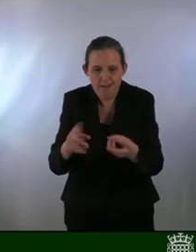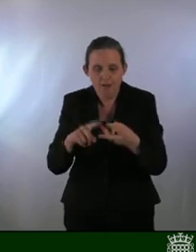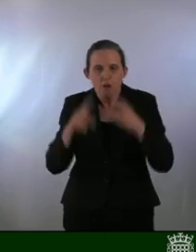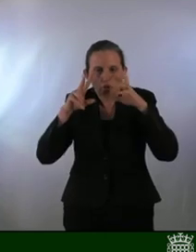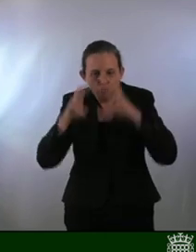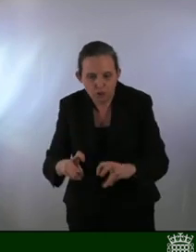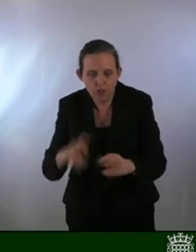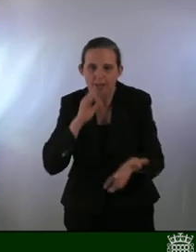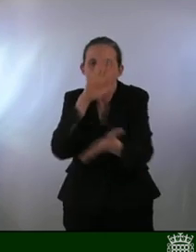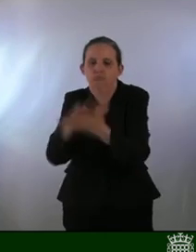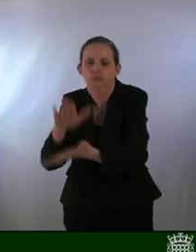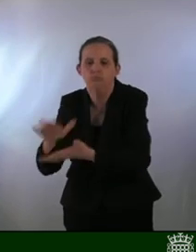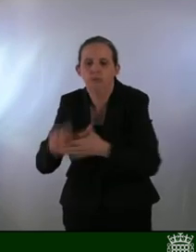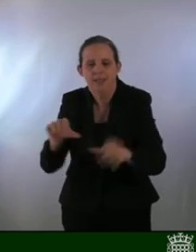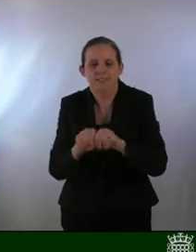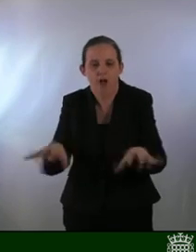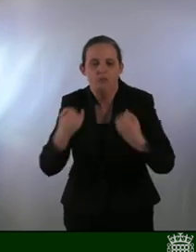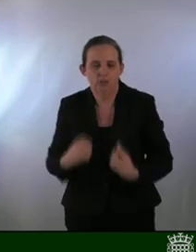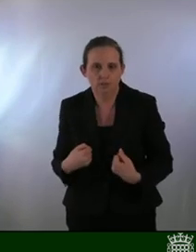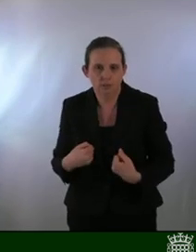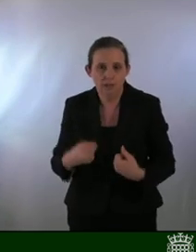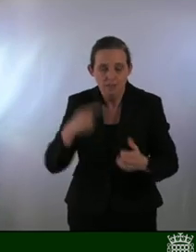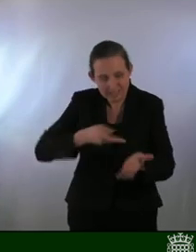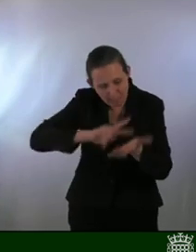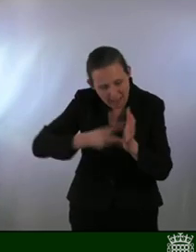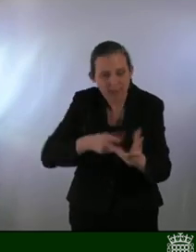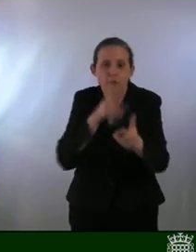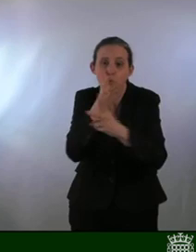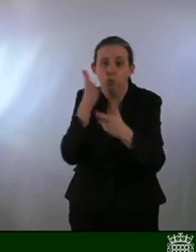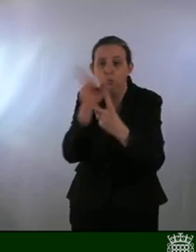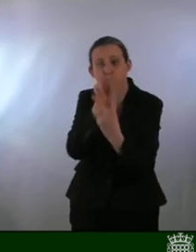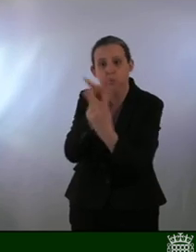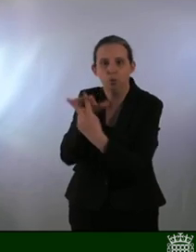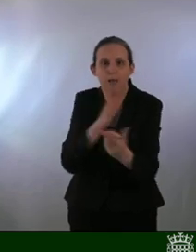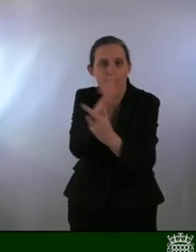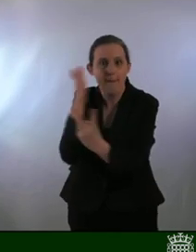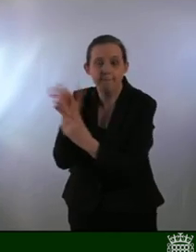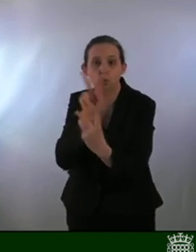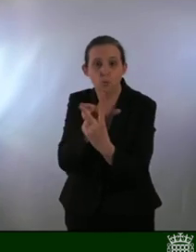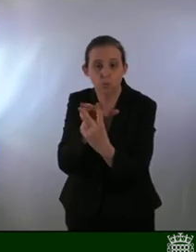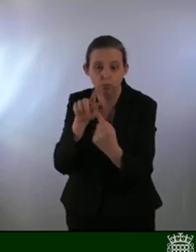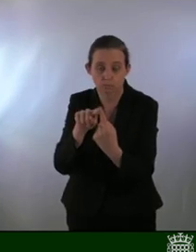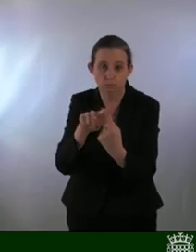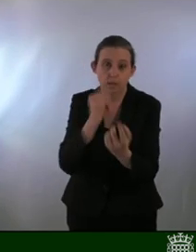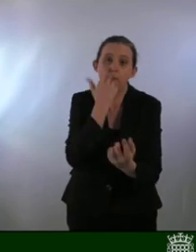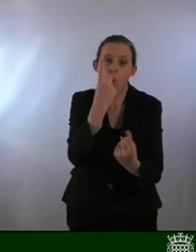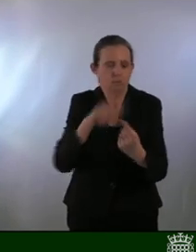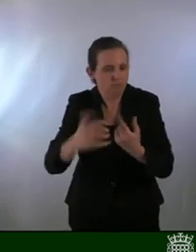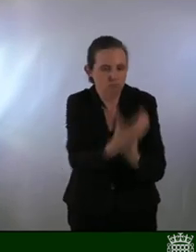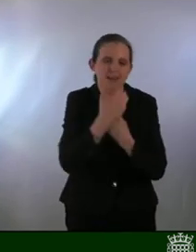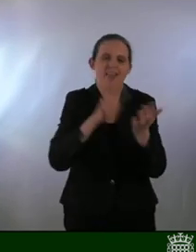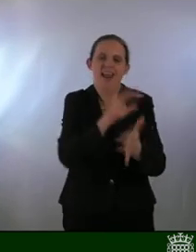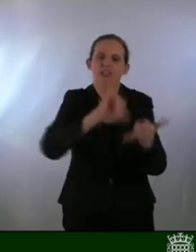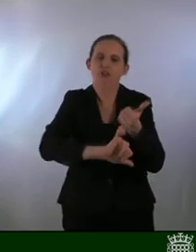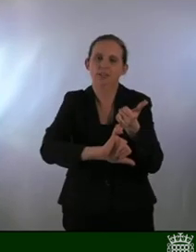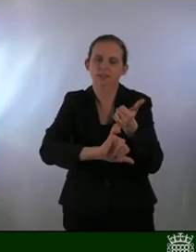mitigate the virus. And that plan has two overriding aims: to protect the NHS by building it up and